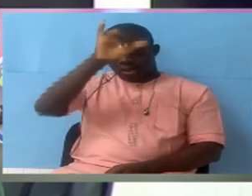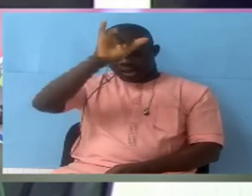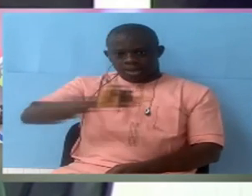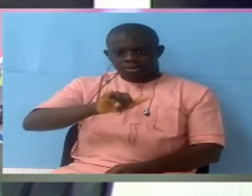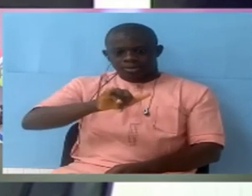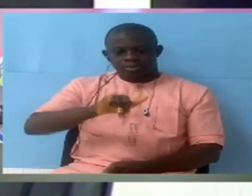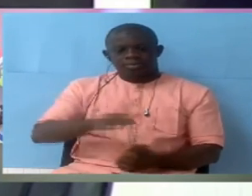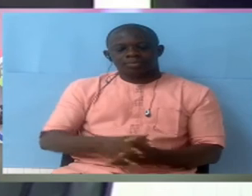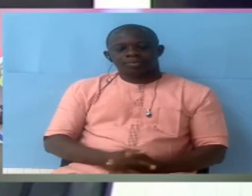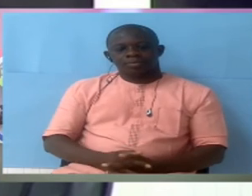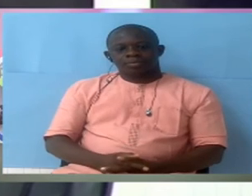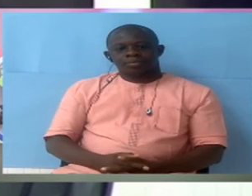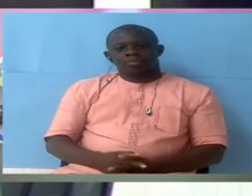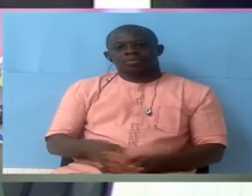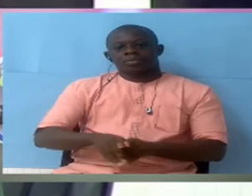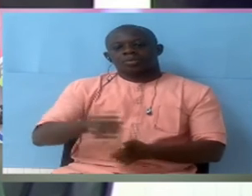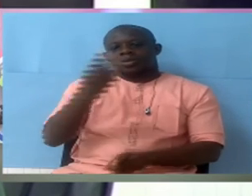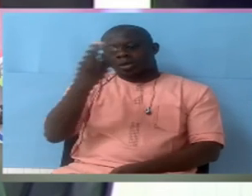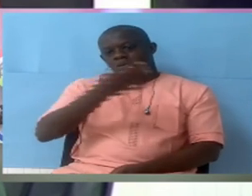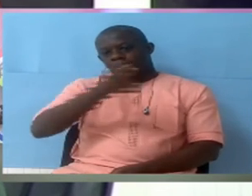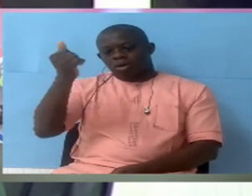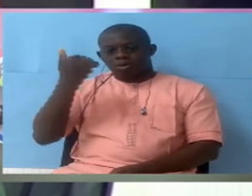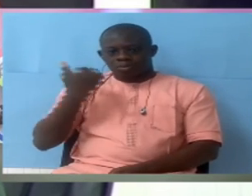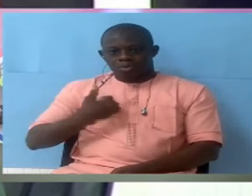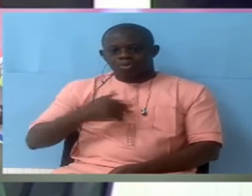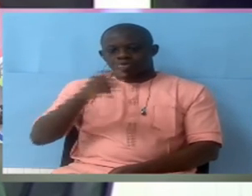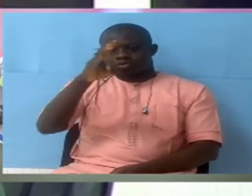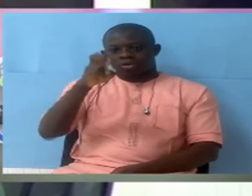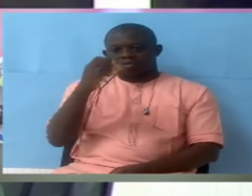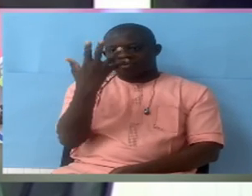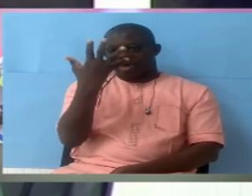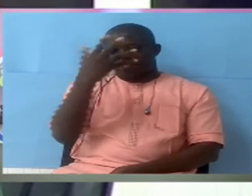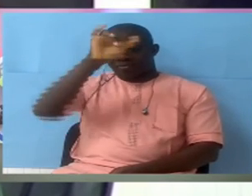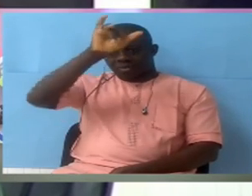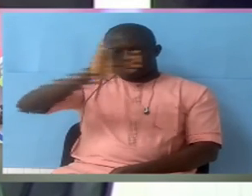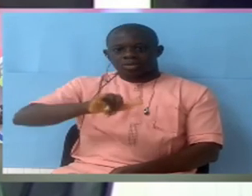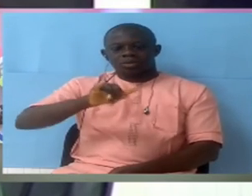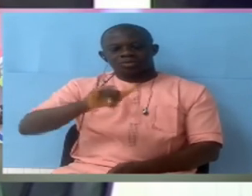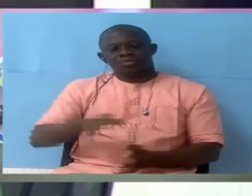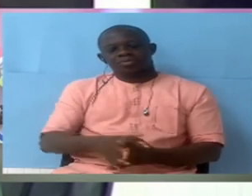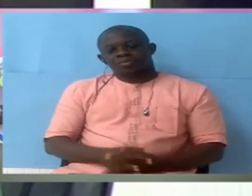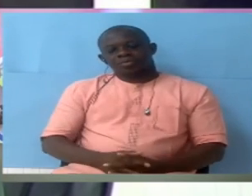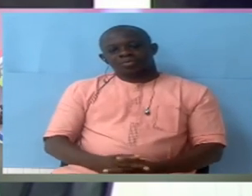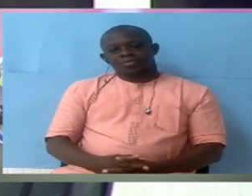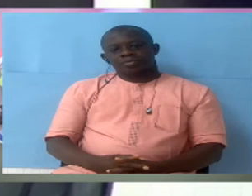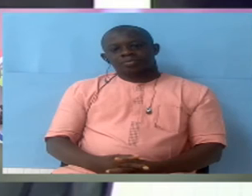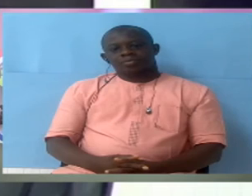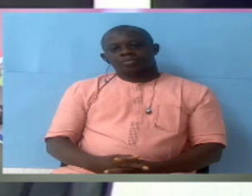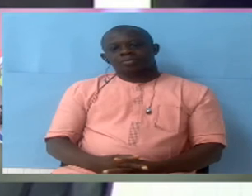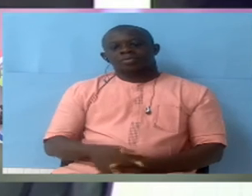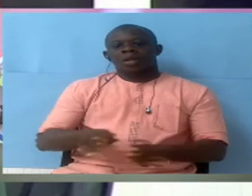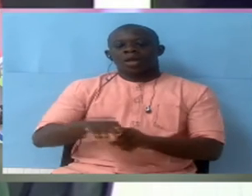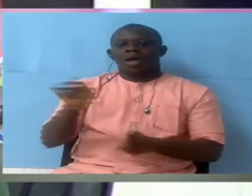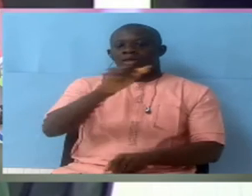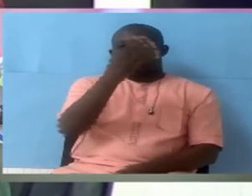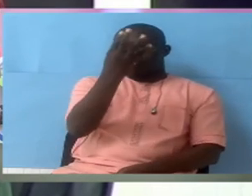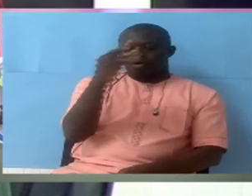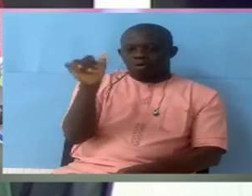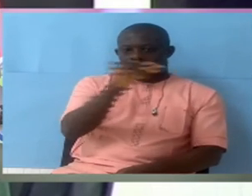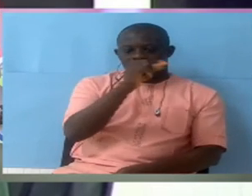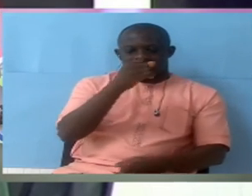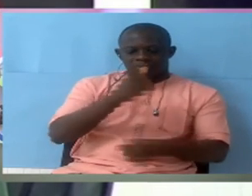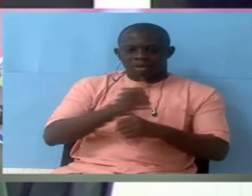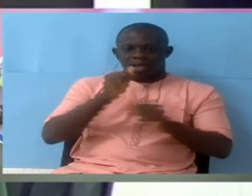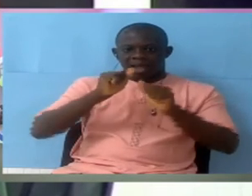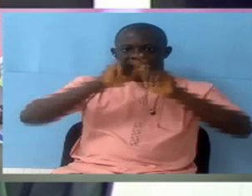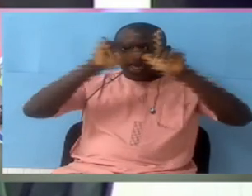fukki at. Three others sentenced to 25 years. Yeneen ñetta ñu tej leen ñaar fukki at juroom. And four others sentenced to life in